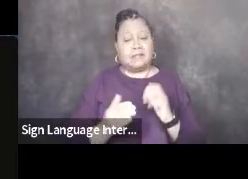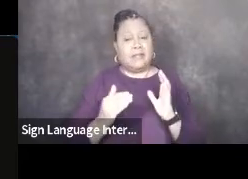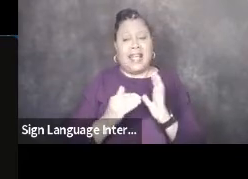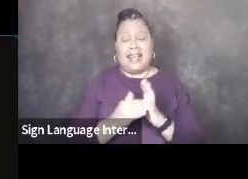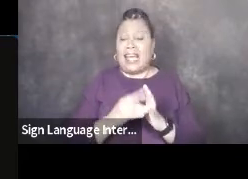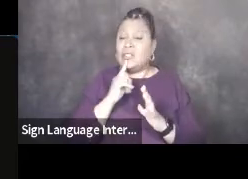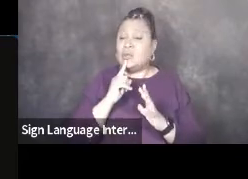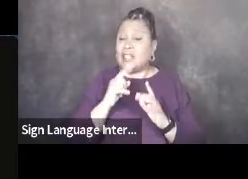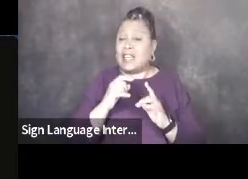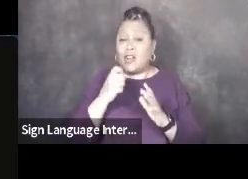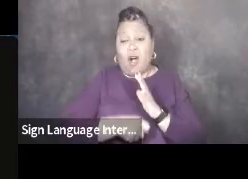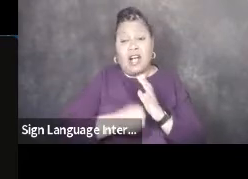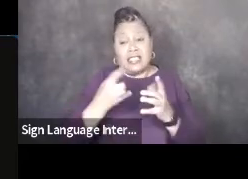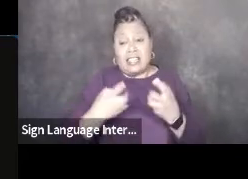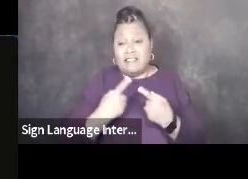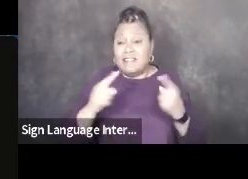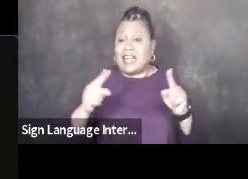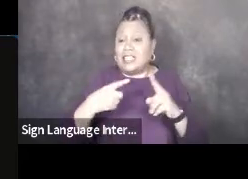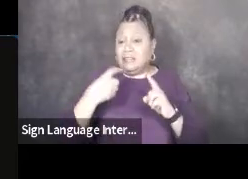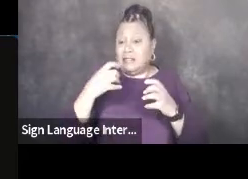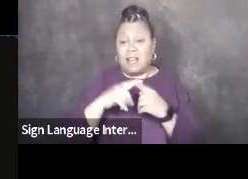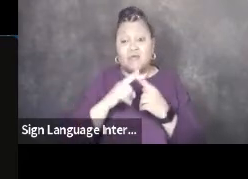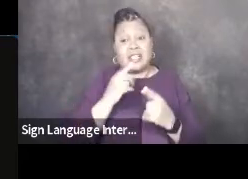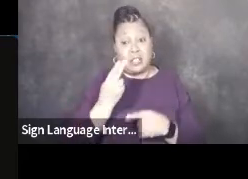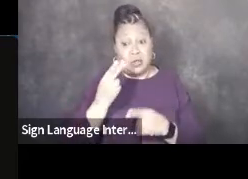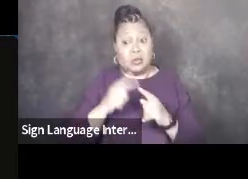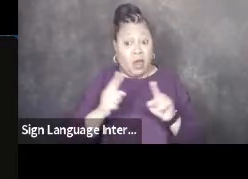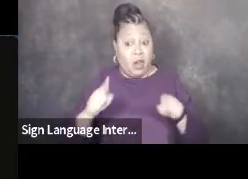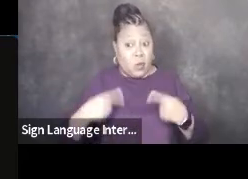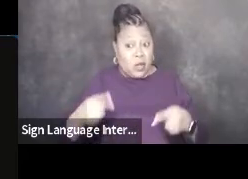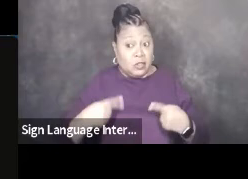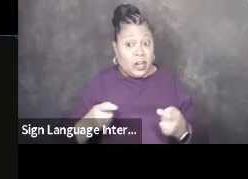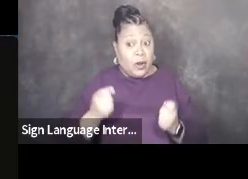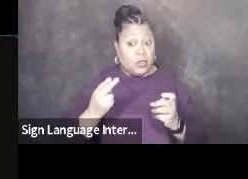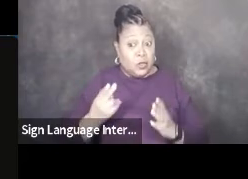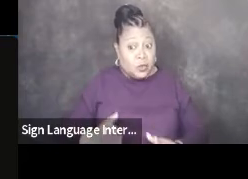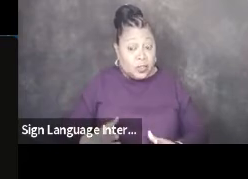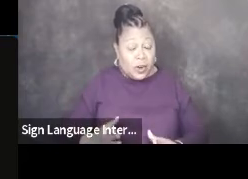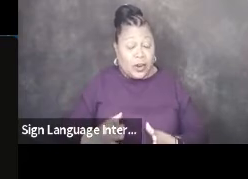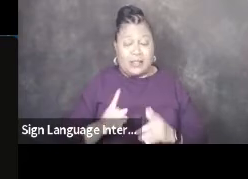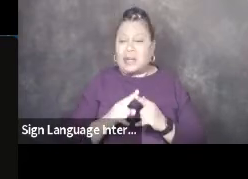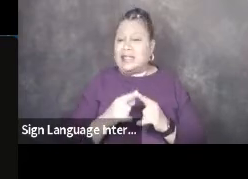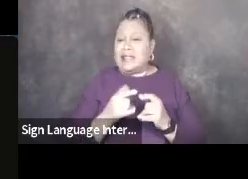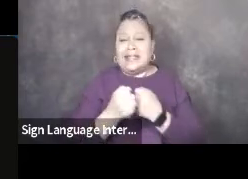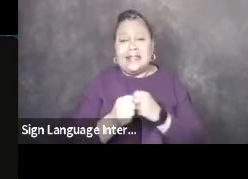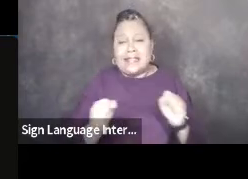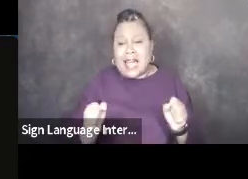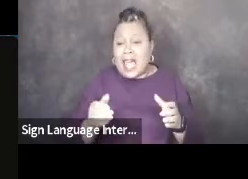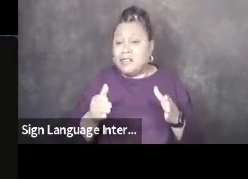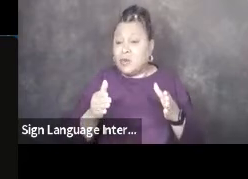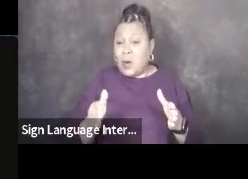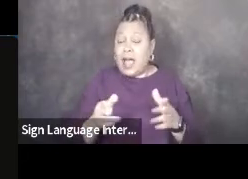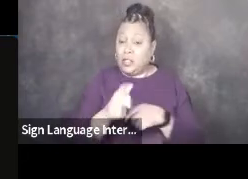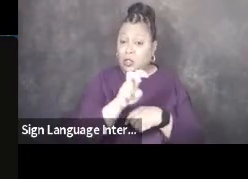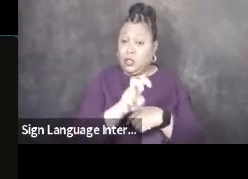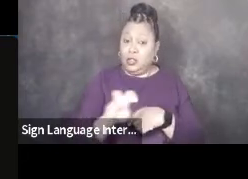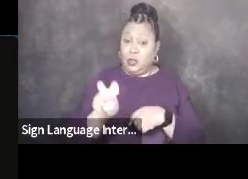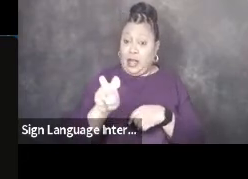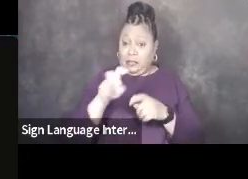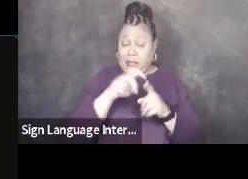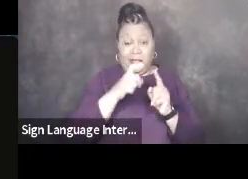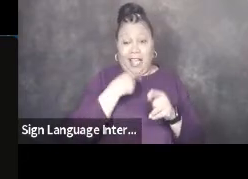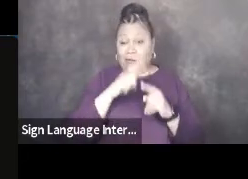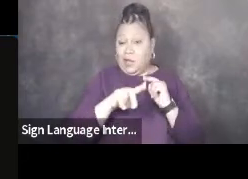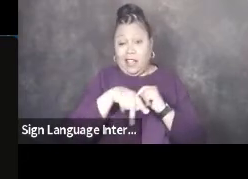very cost-effective retrofit and a very usable for a wheelchair user. Very safe way to transverse stairs. You can't